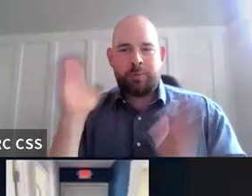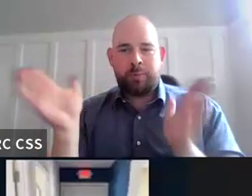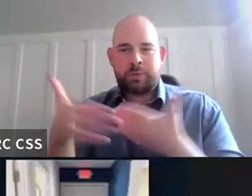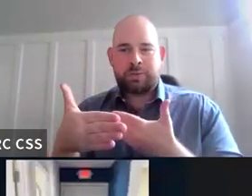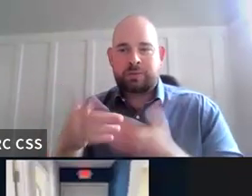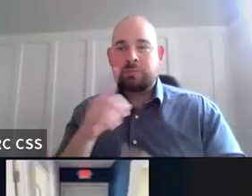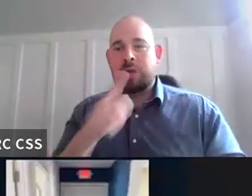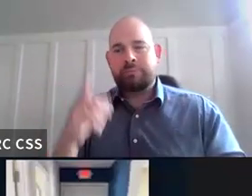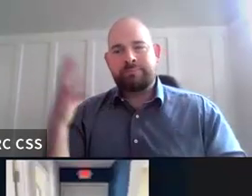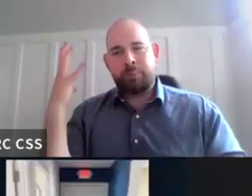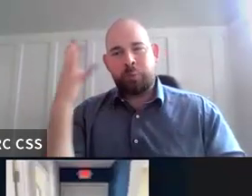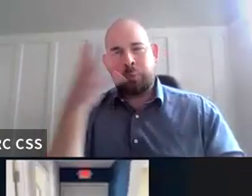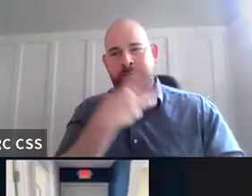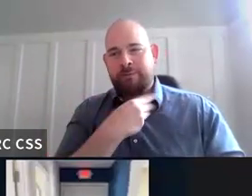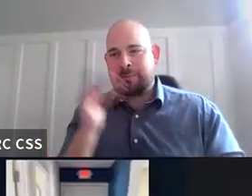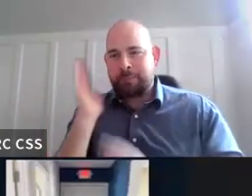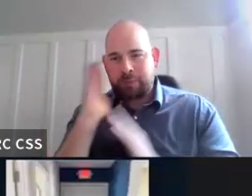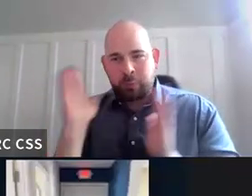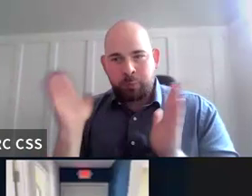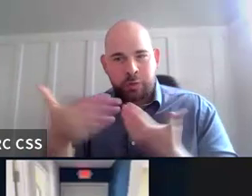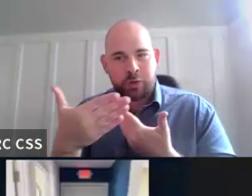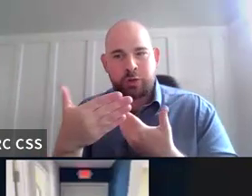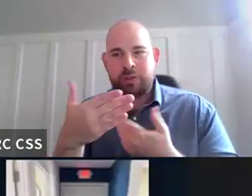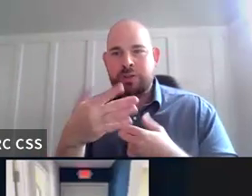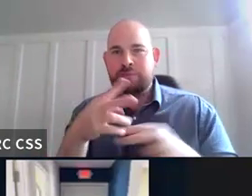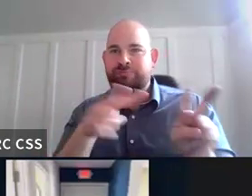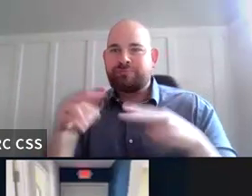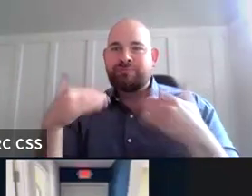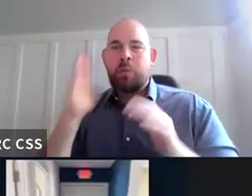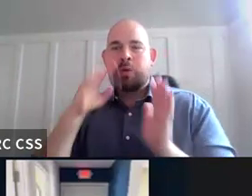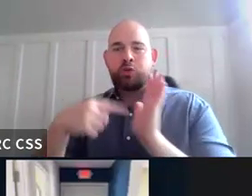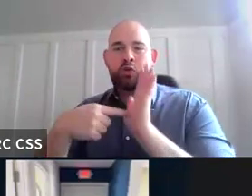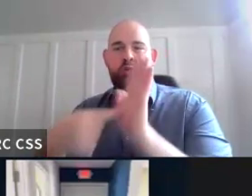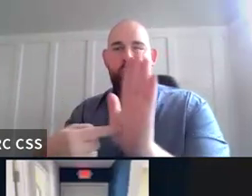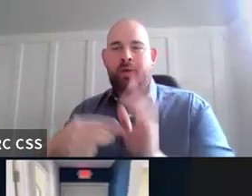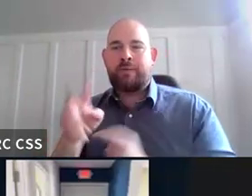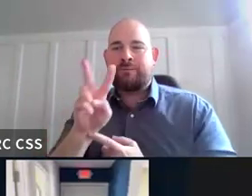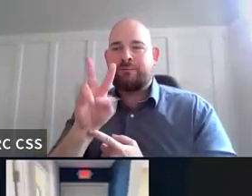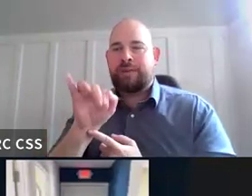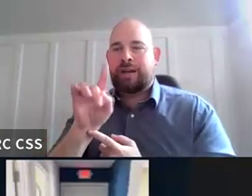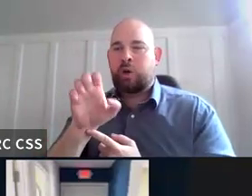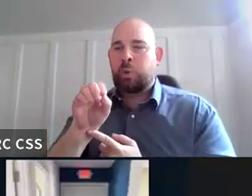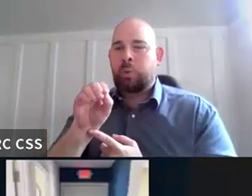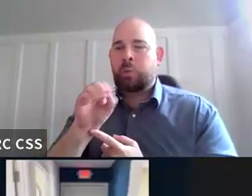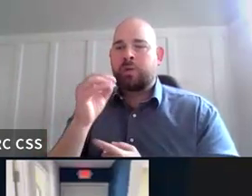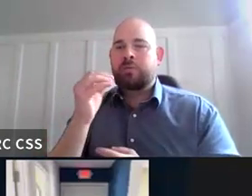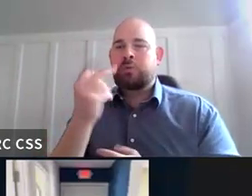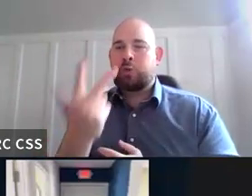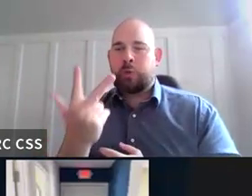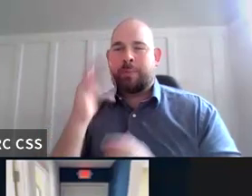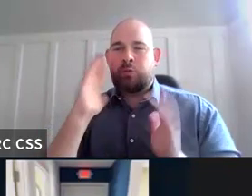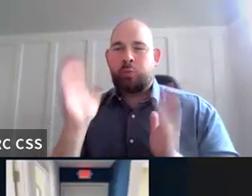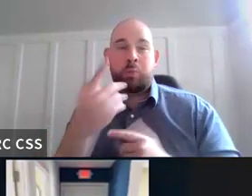So in this bedroom, or I'm sorry, in this house, there were 4 bedrooms and they were all just beautiful bedrooms.